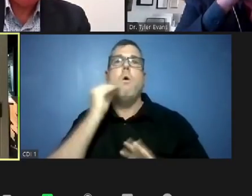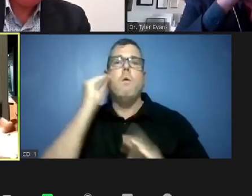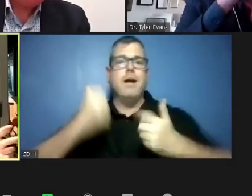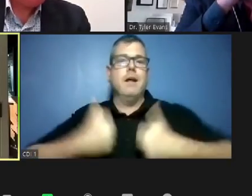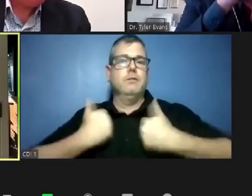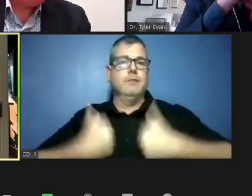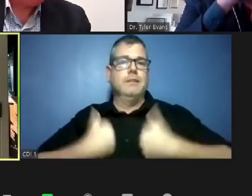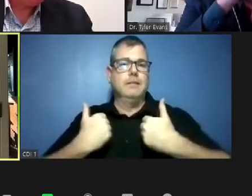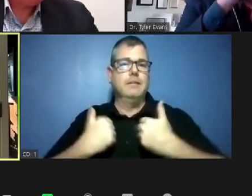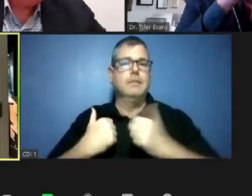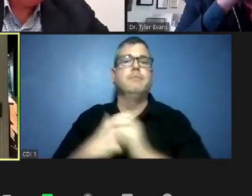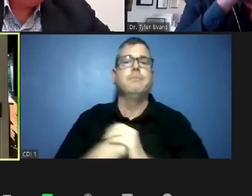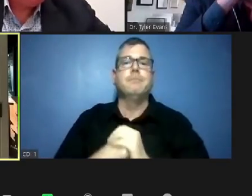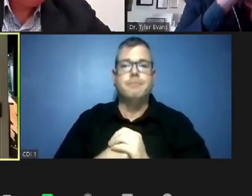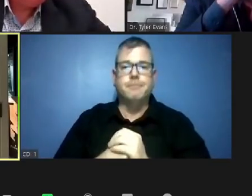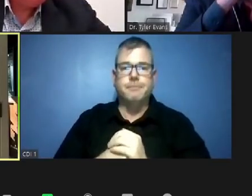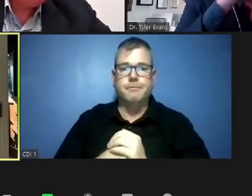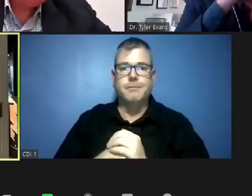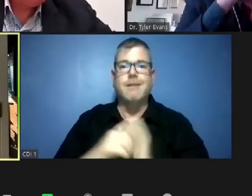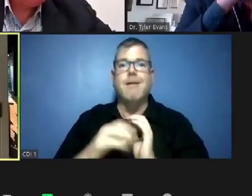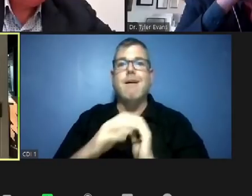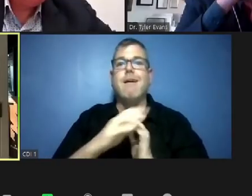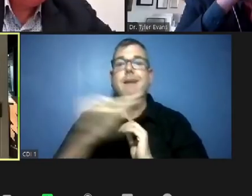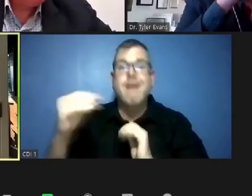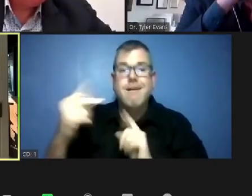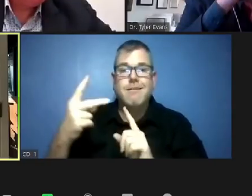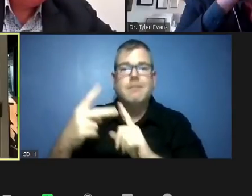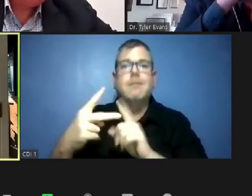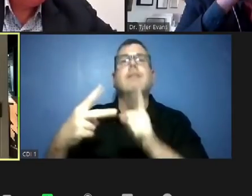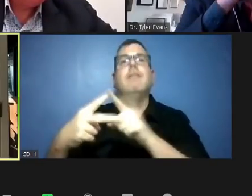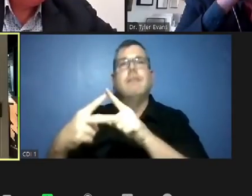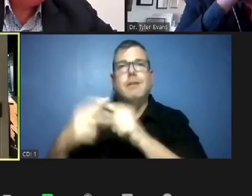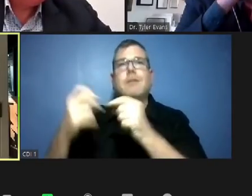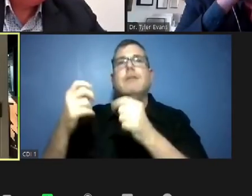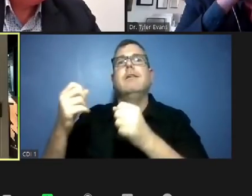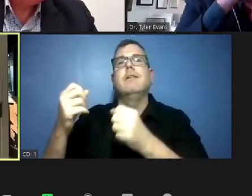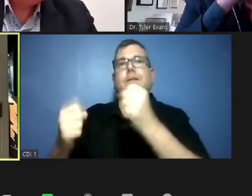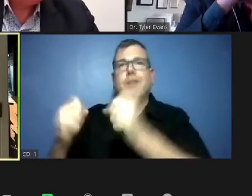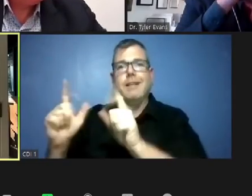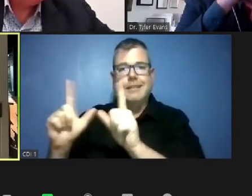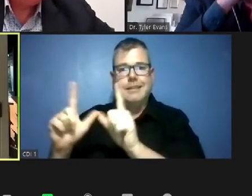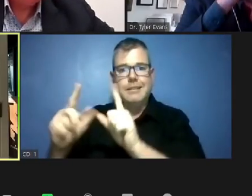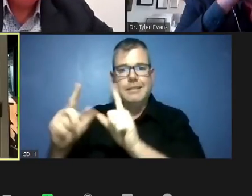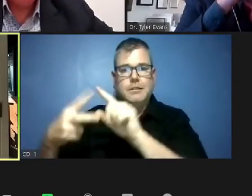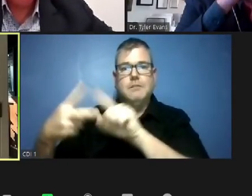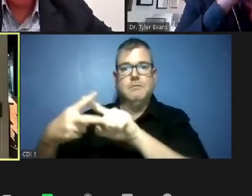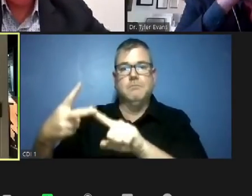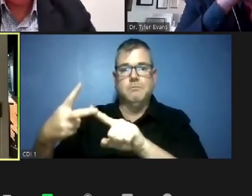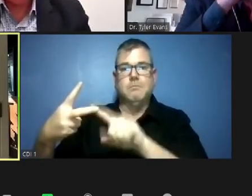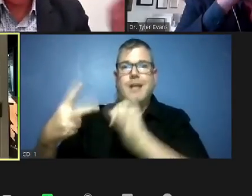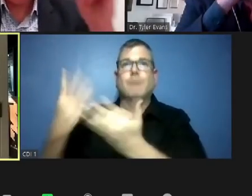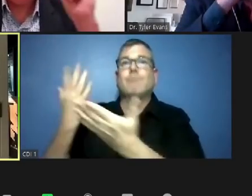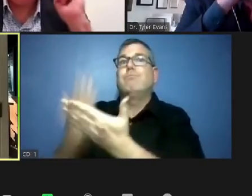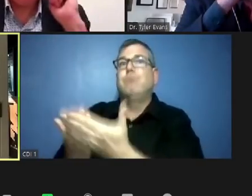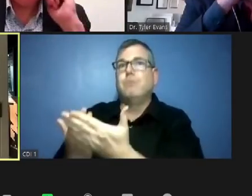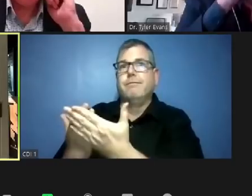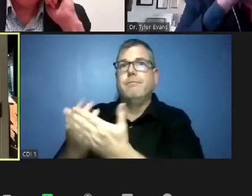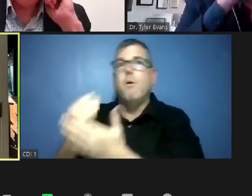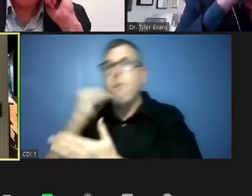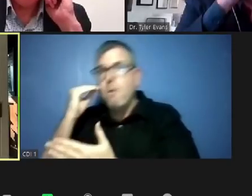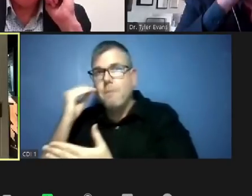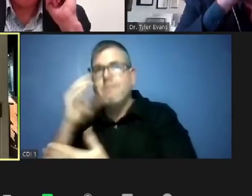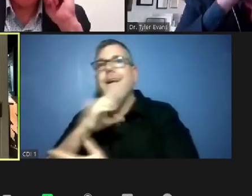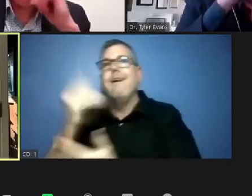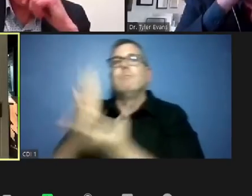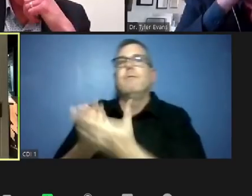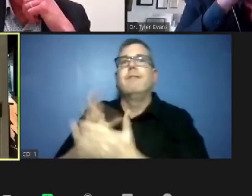ID to accompany it, that's the kind of proof that they are looking for at these testing sites. So I'm going to turn back